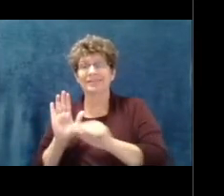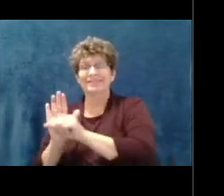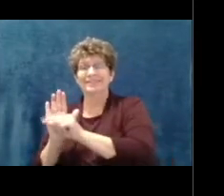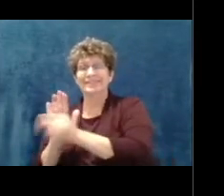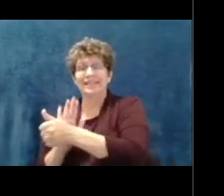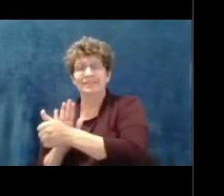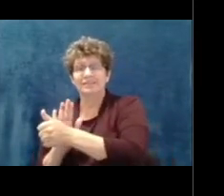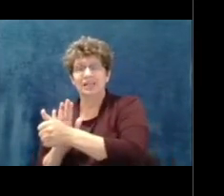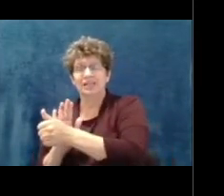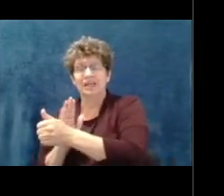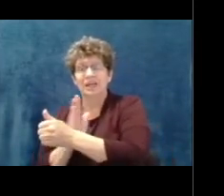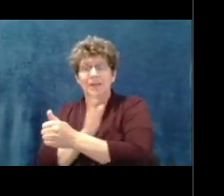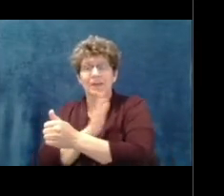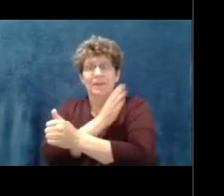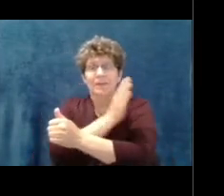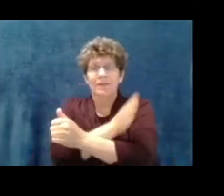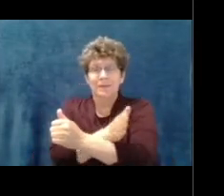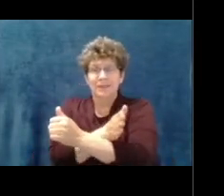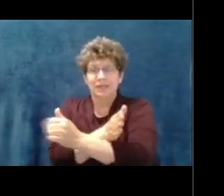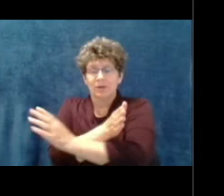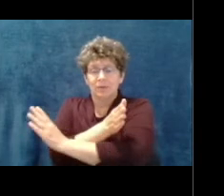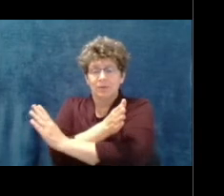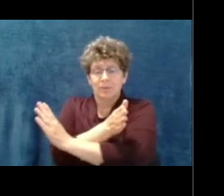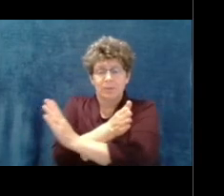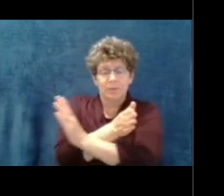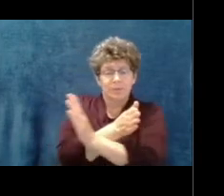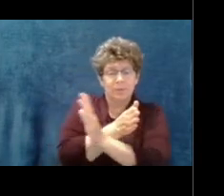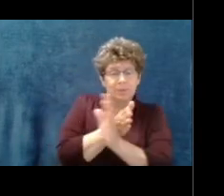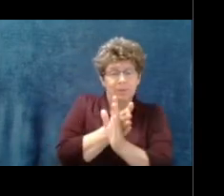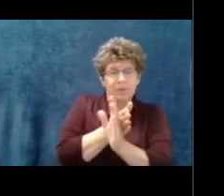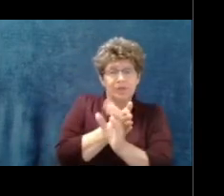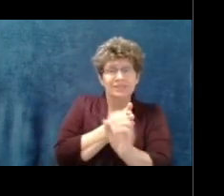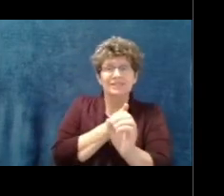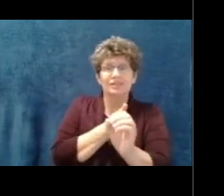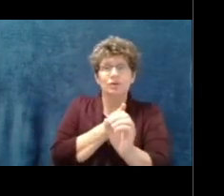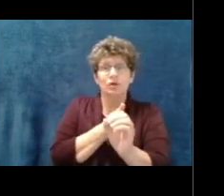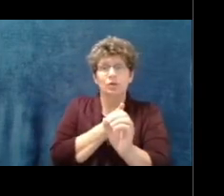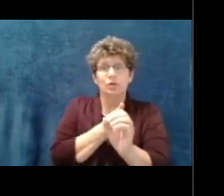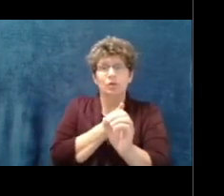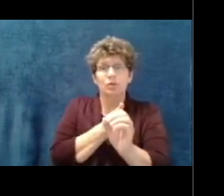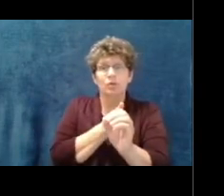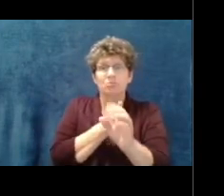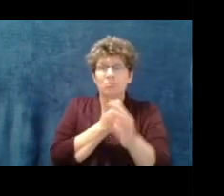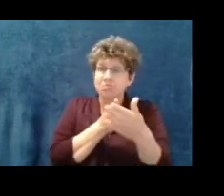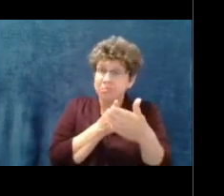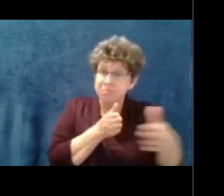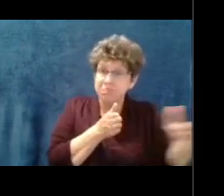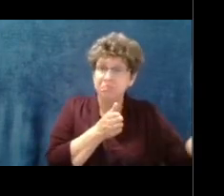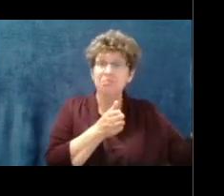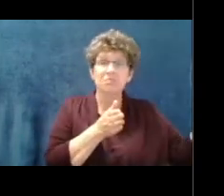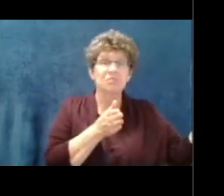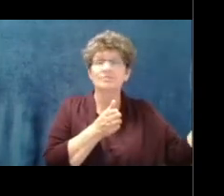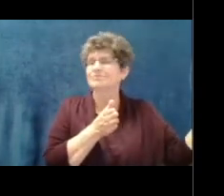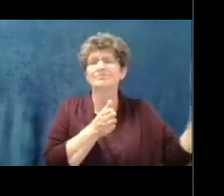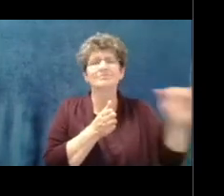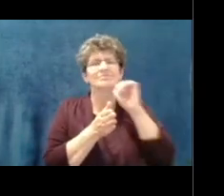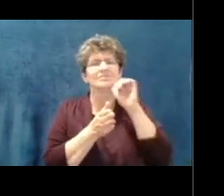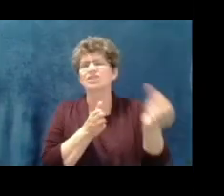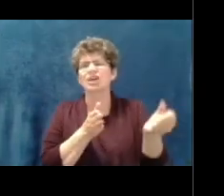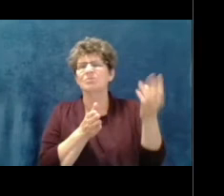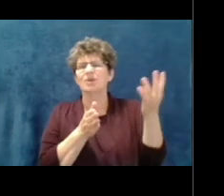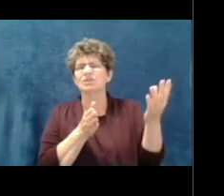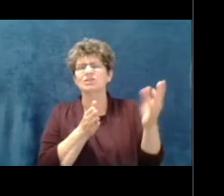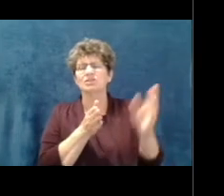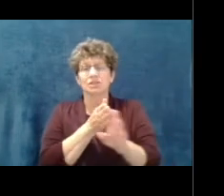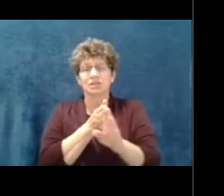anxiety, we treat schizophrenia, we support people through dementia, but we don't necessarily do as much to actually help them build well-being after that